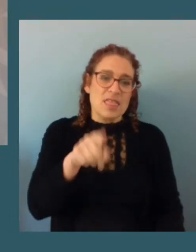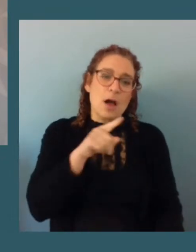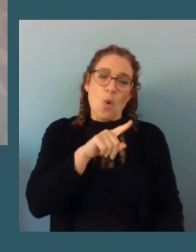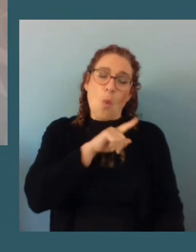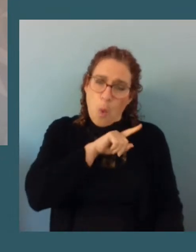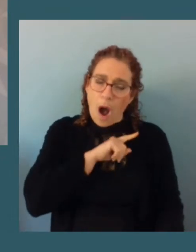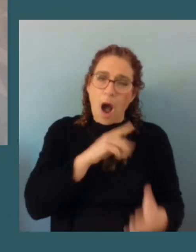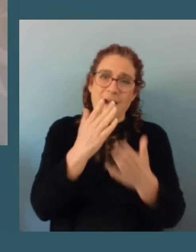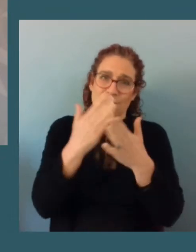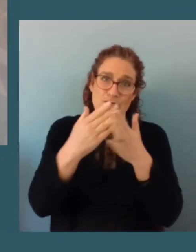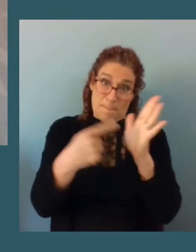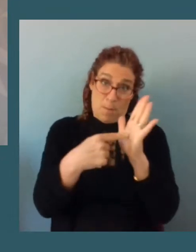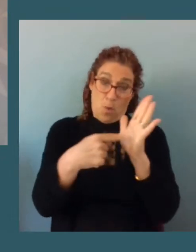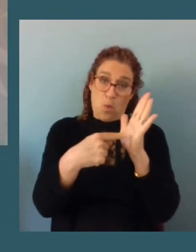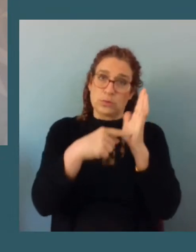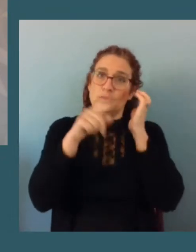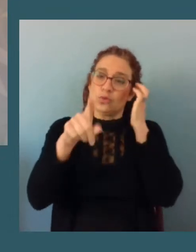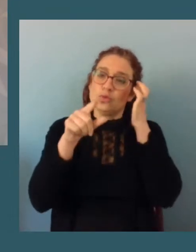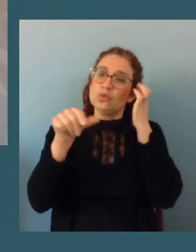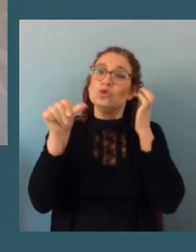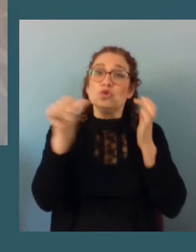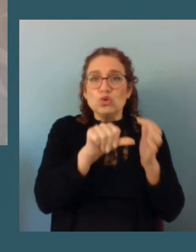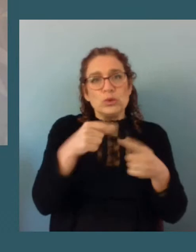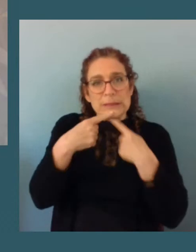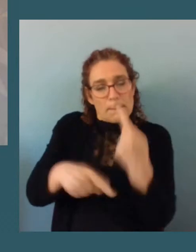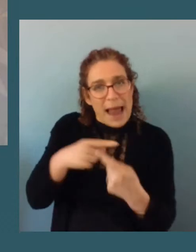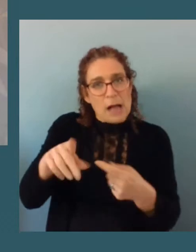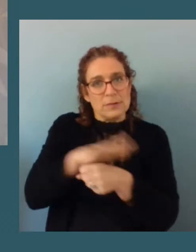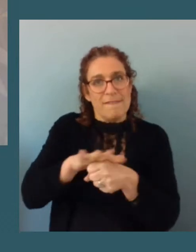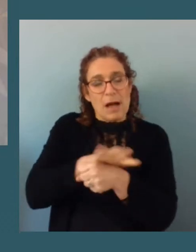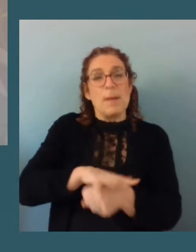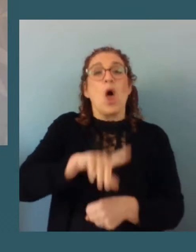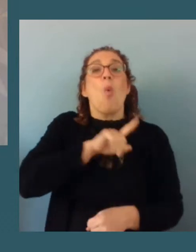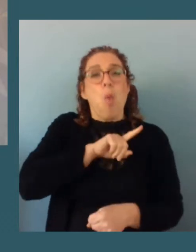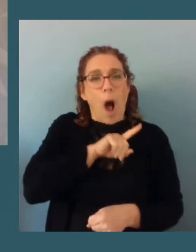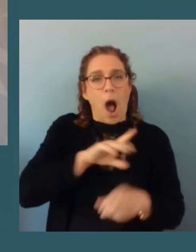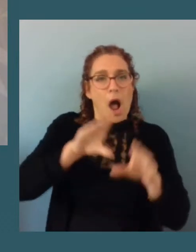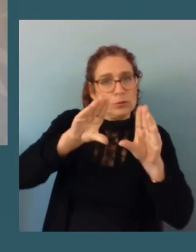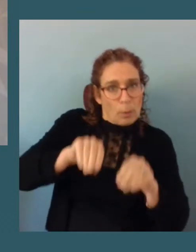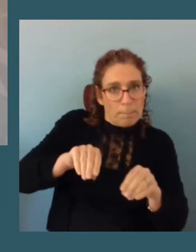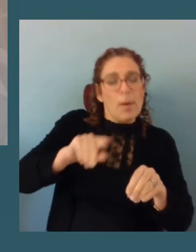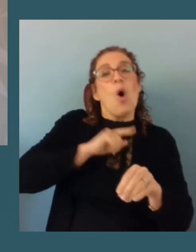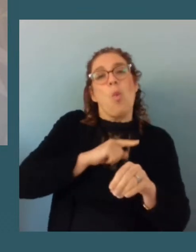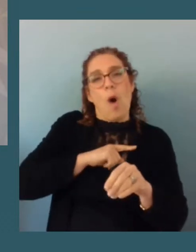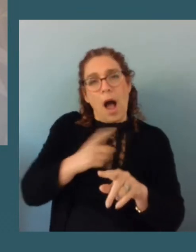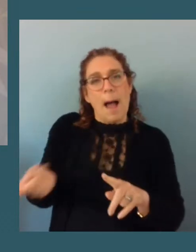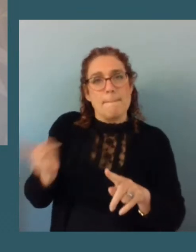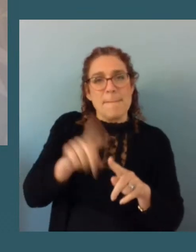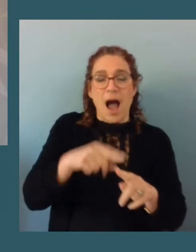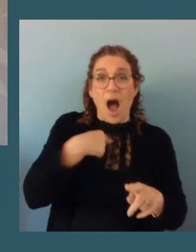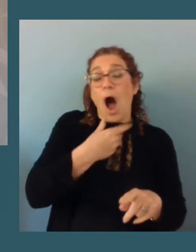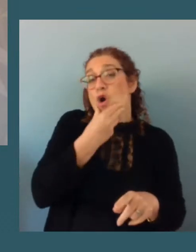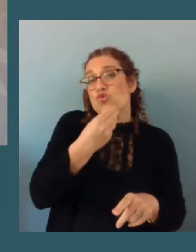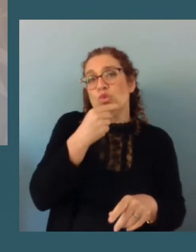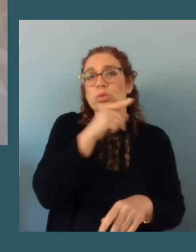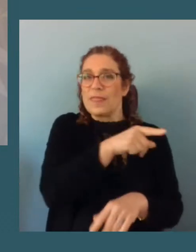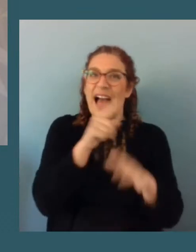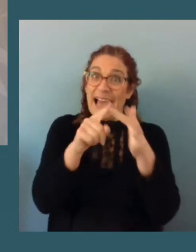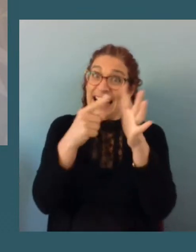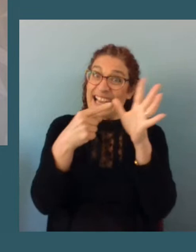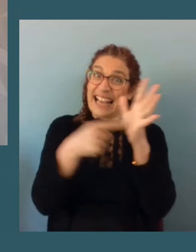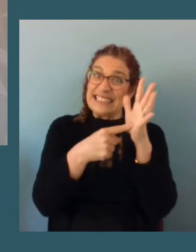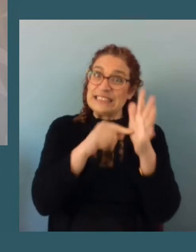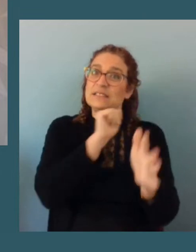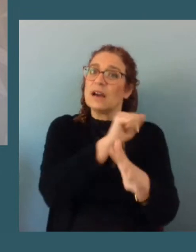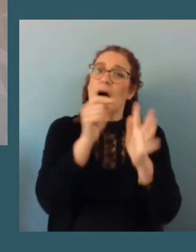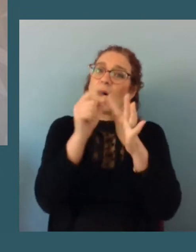the onset you explain that to the family why you're doing that. And I often use that case of that EAT study done by Michael Perkins, where if you look